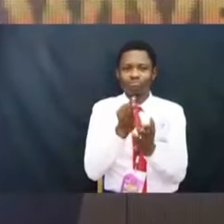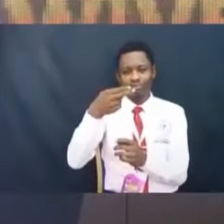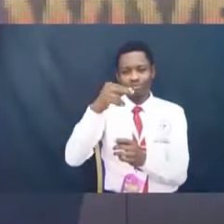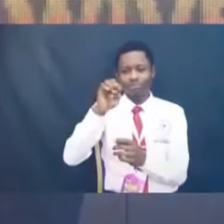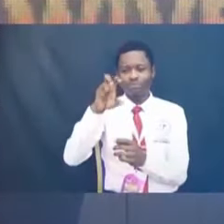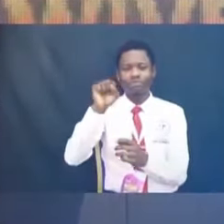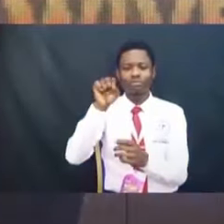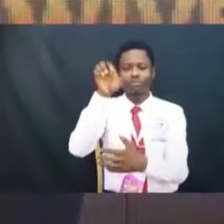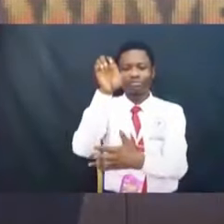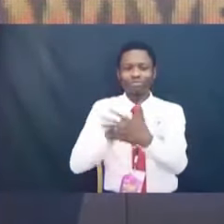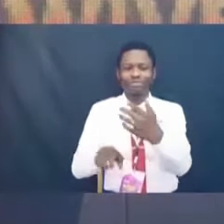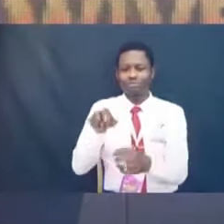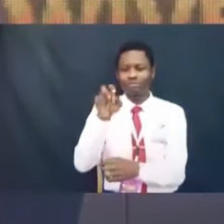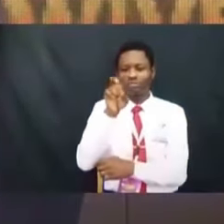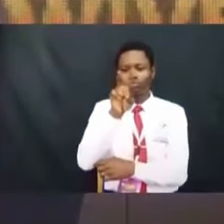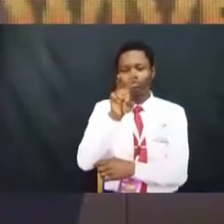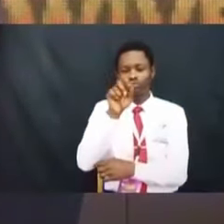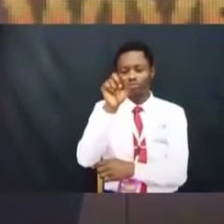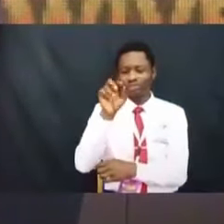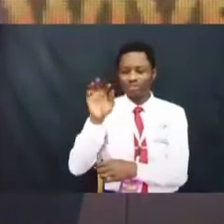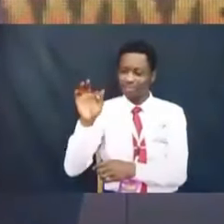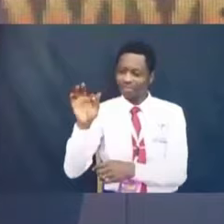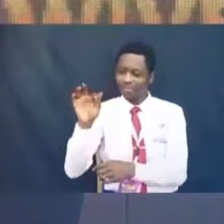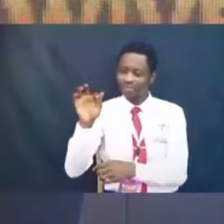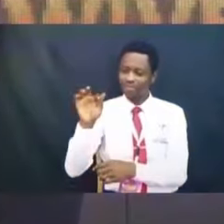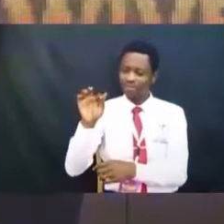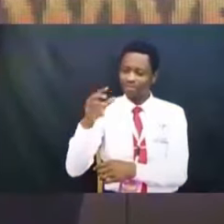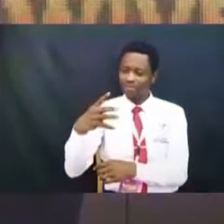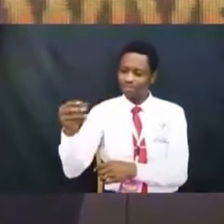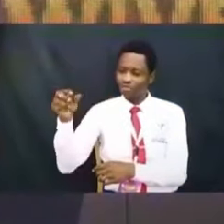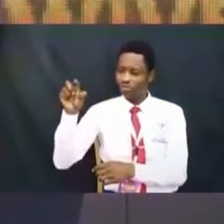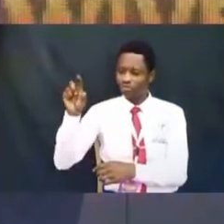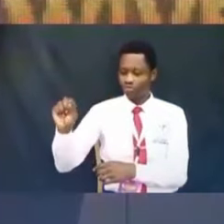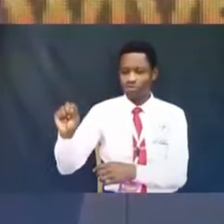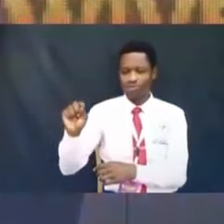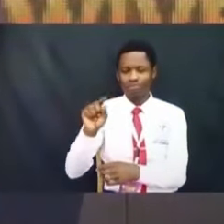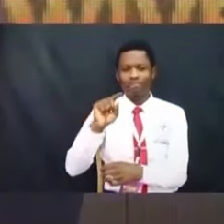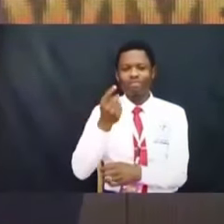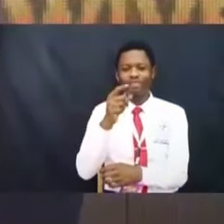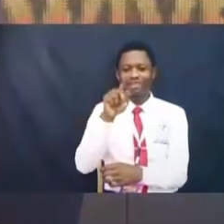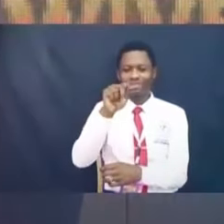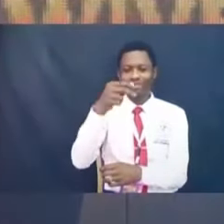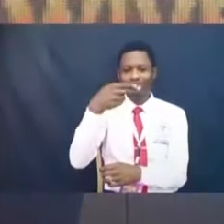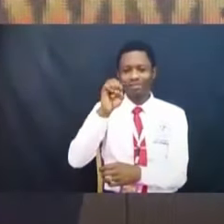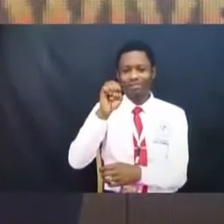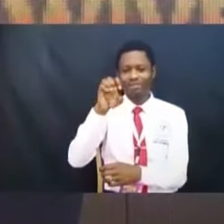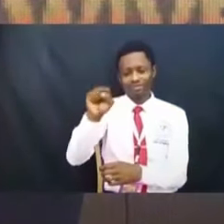2, 19 and 20. 1 Thessalonians 2, 19 and